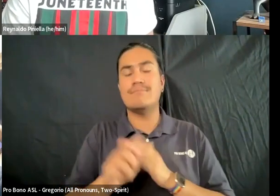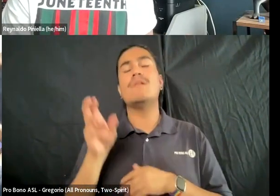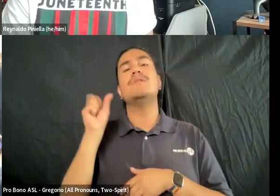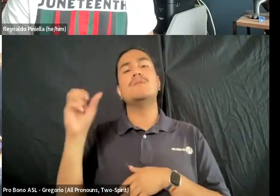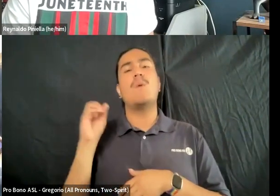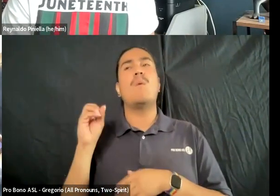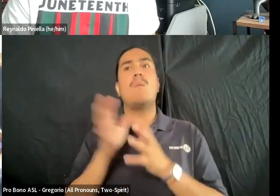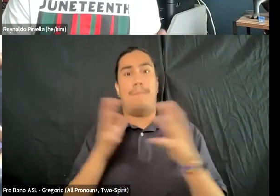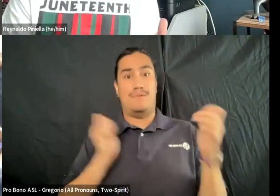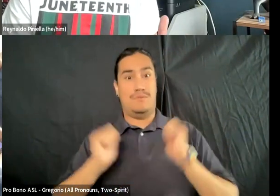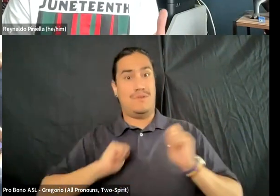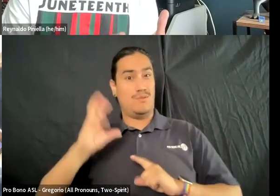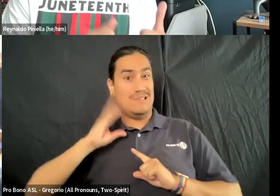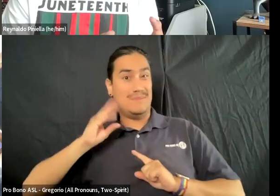about,